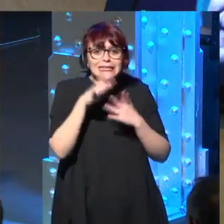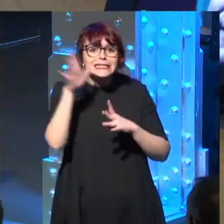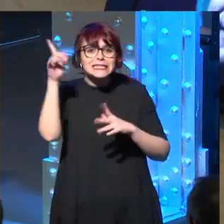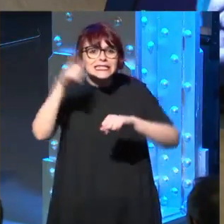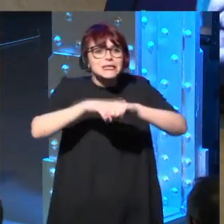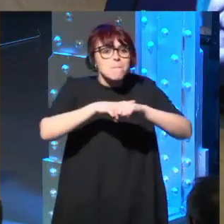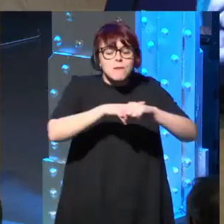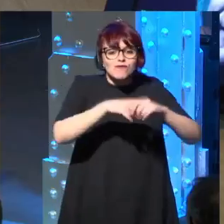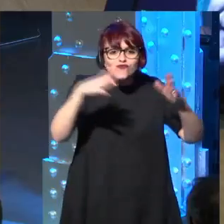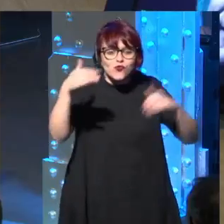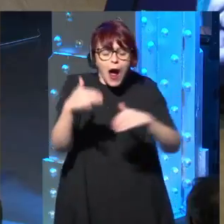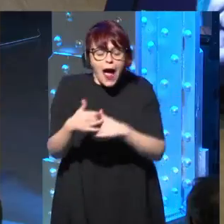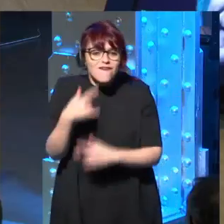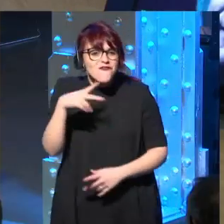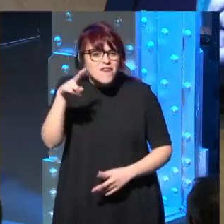and